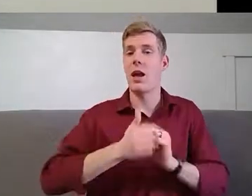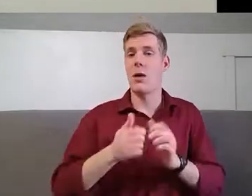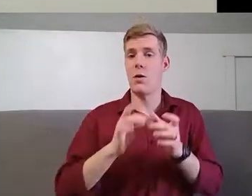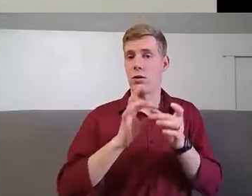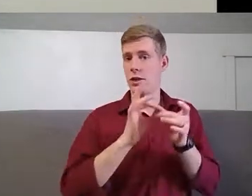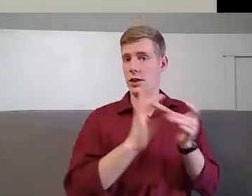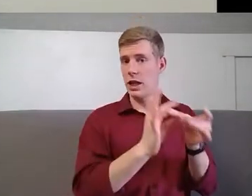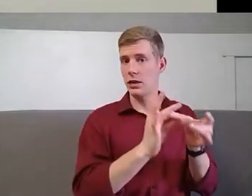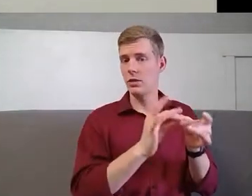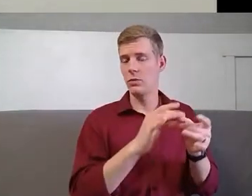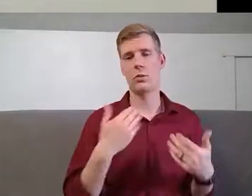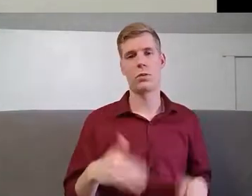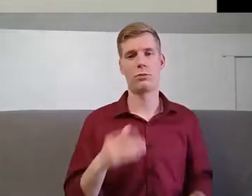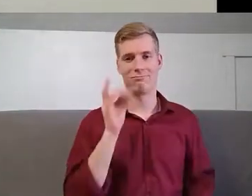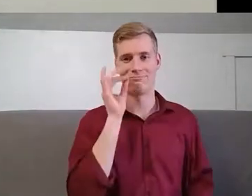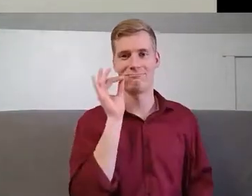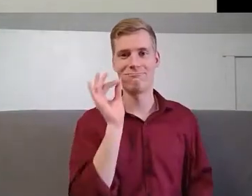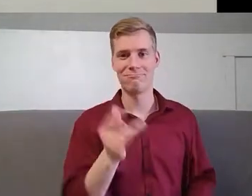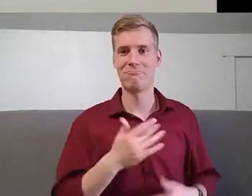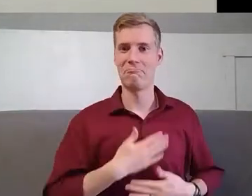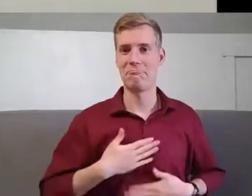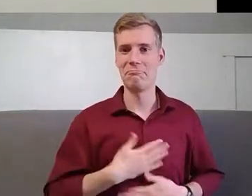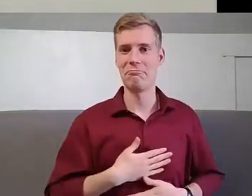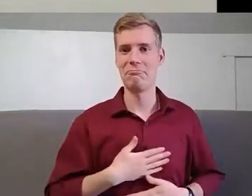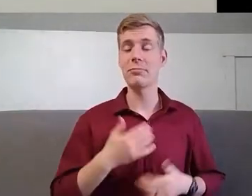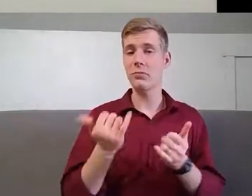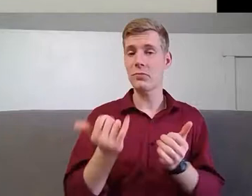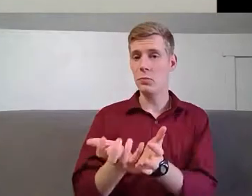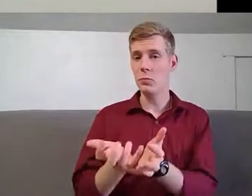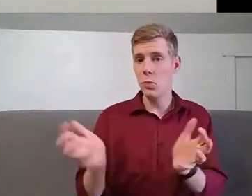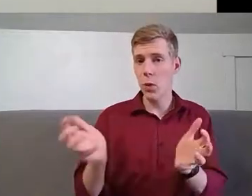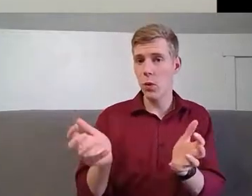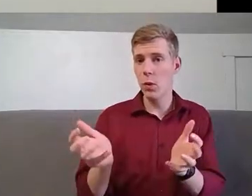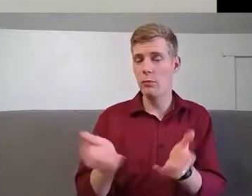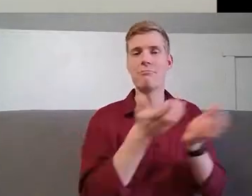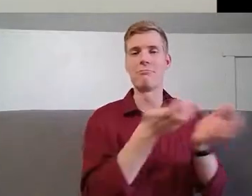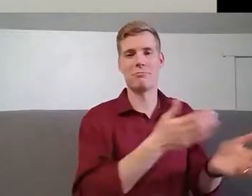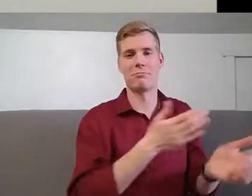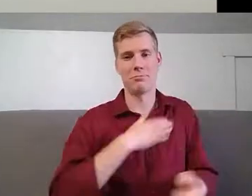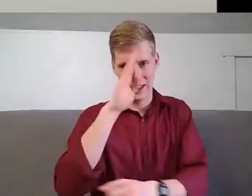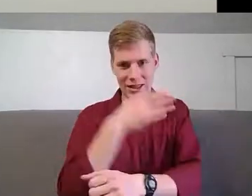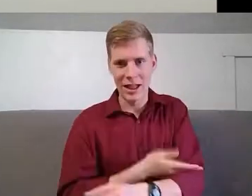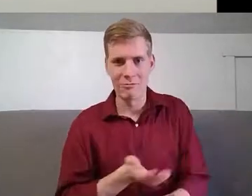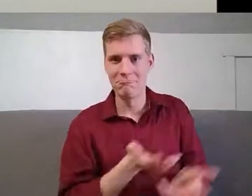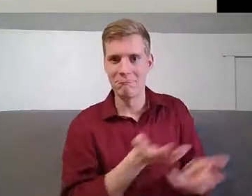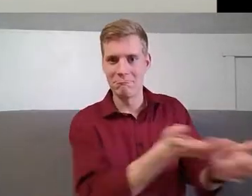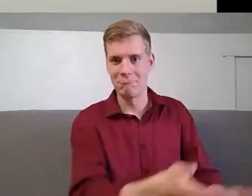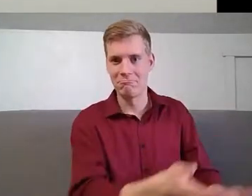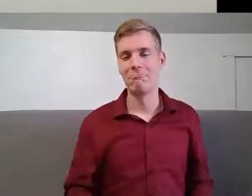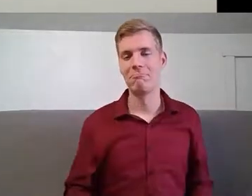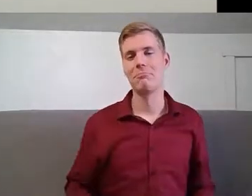around something yummy. So I'm going to hand the bowl and the spatula to Sam.